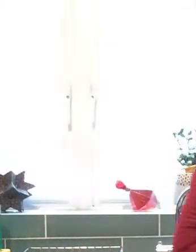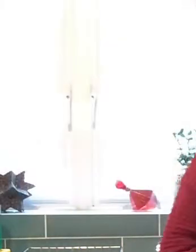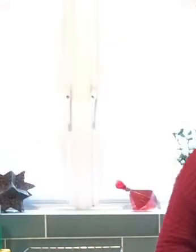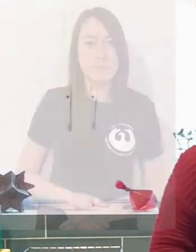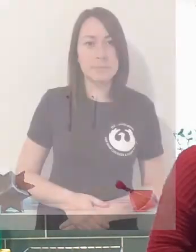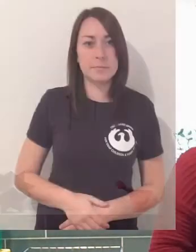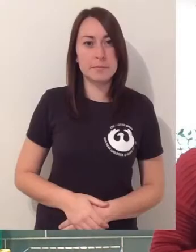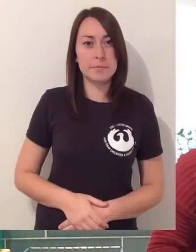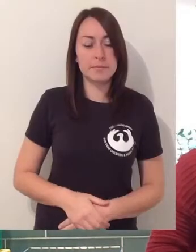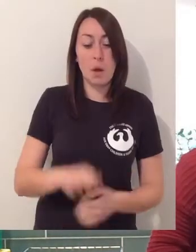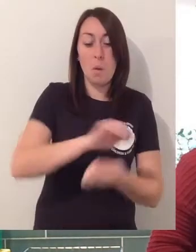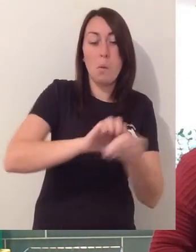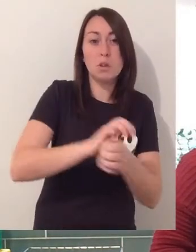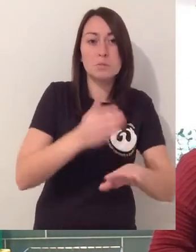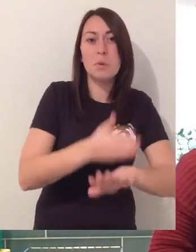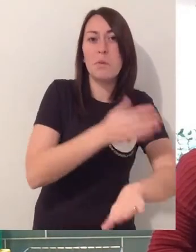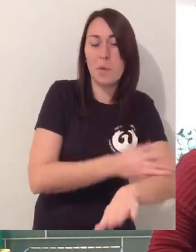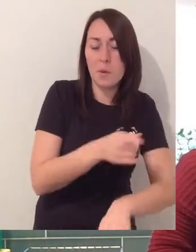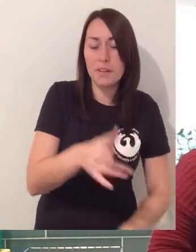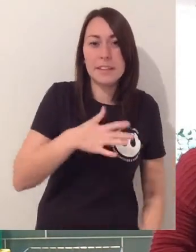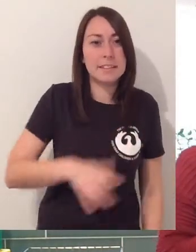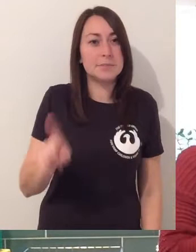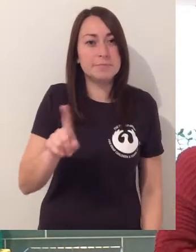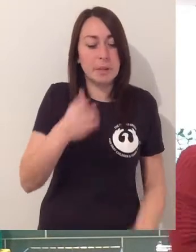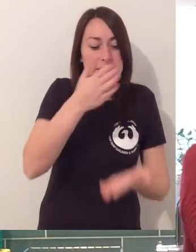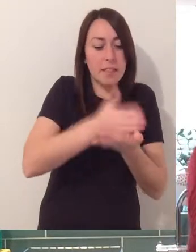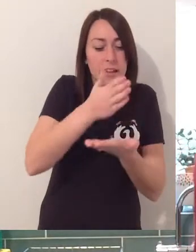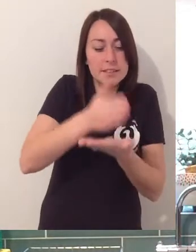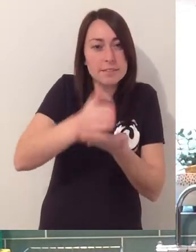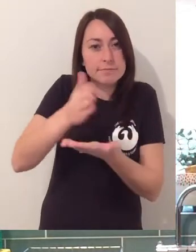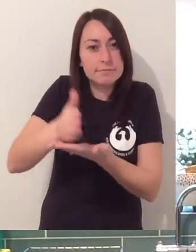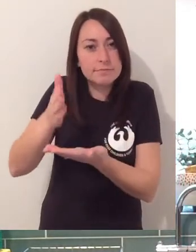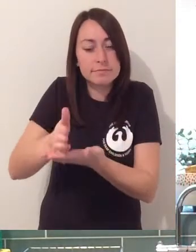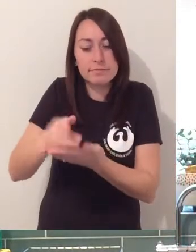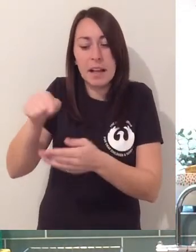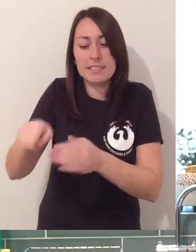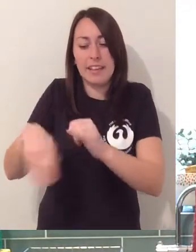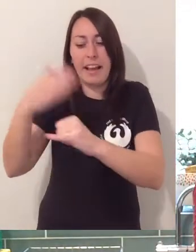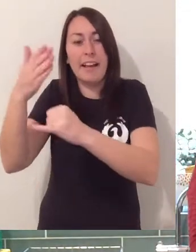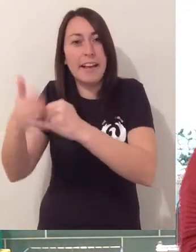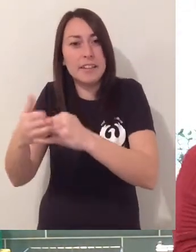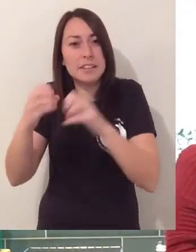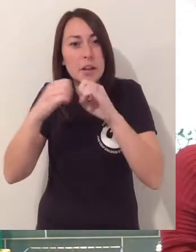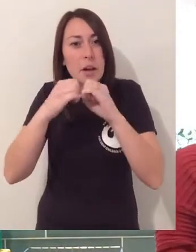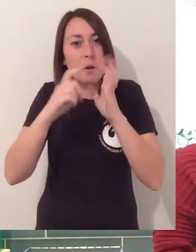Again, I have pre-washed these, so make sure they are clean before you do that. And you want to just slice them right